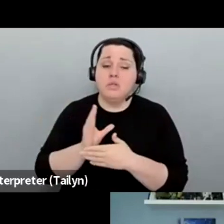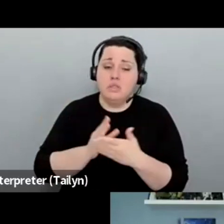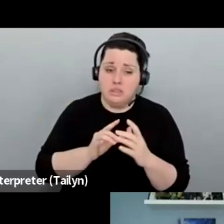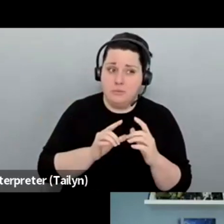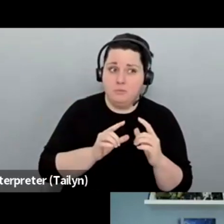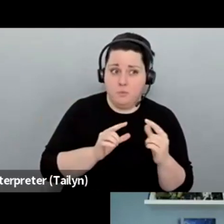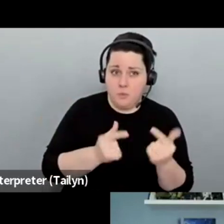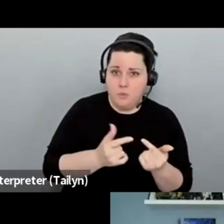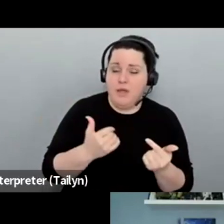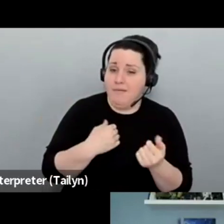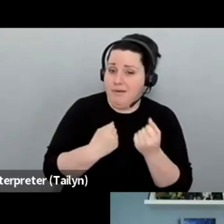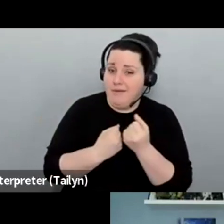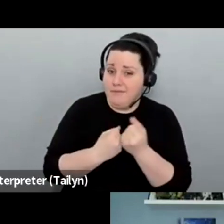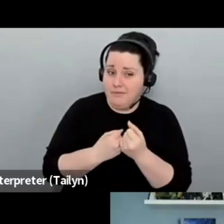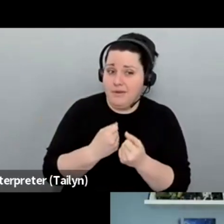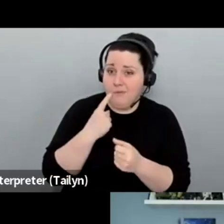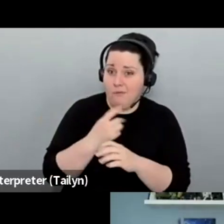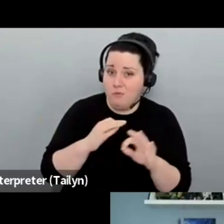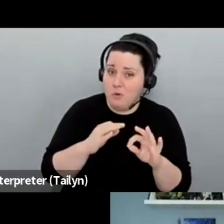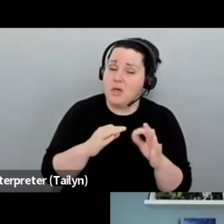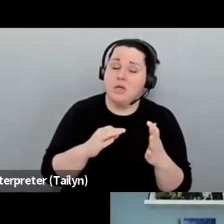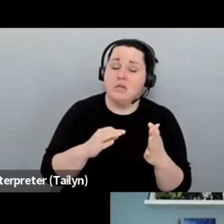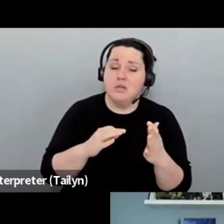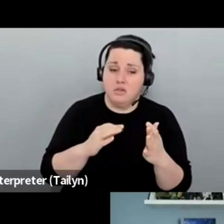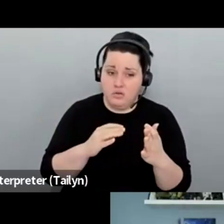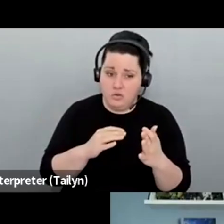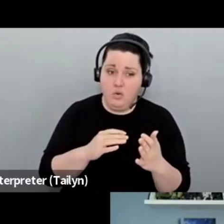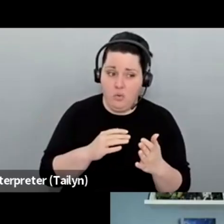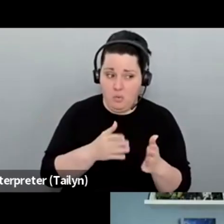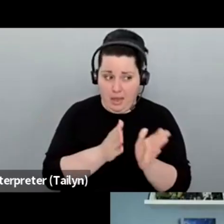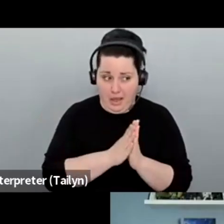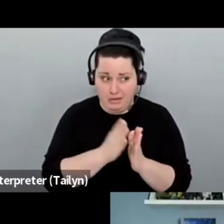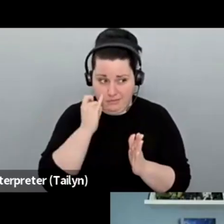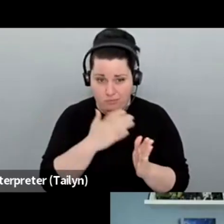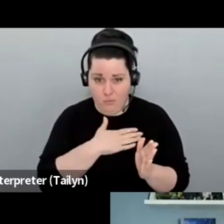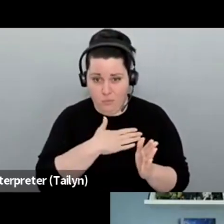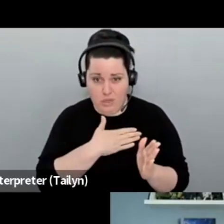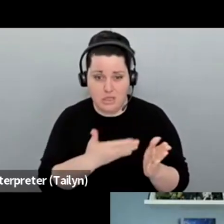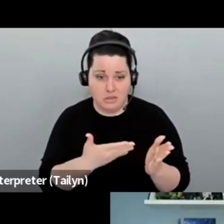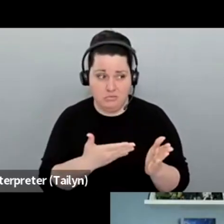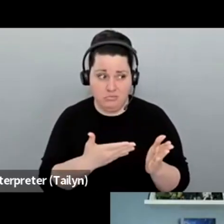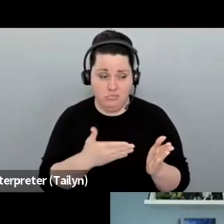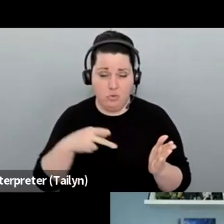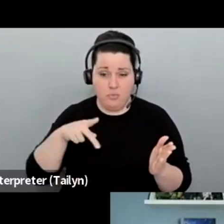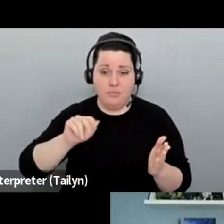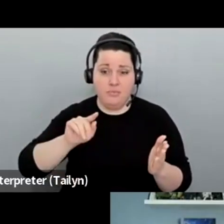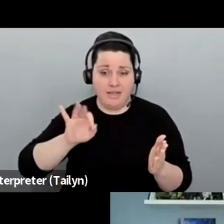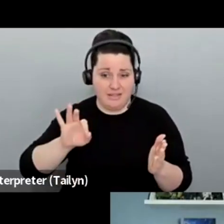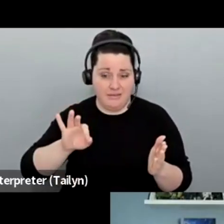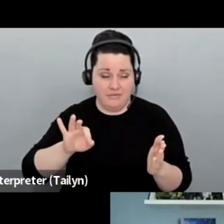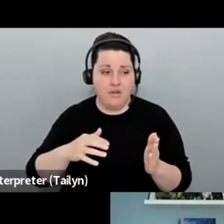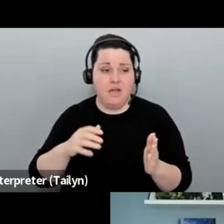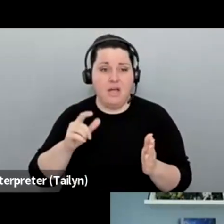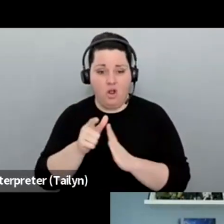advocated, pro bono, so they would approach nonprofits experiencing that harm and asking them if they're willing to be a plaintiff and be represented by